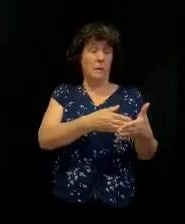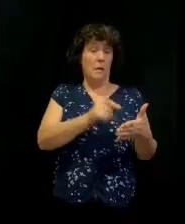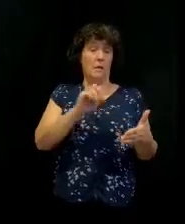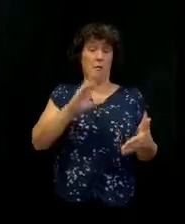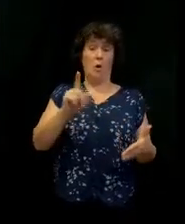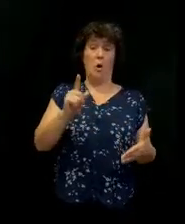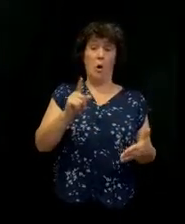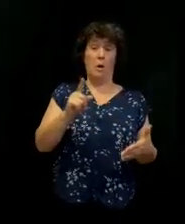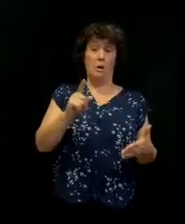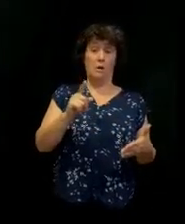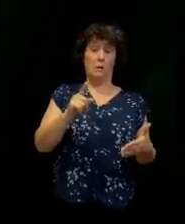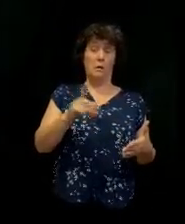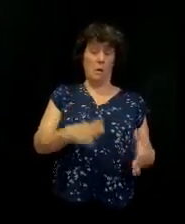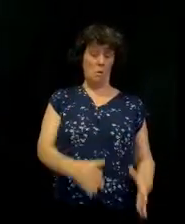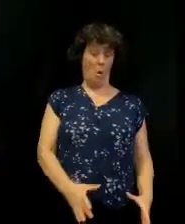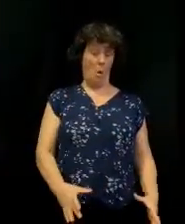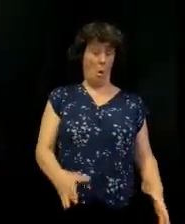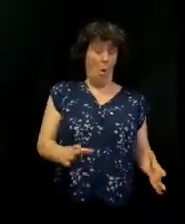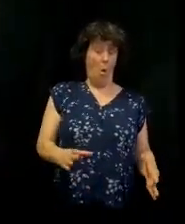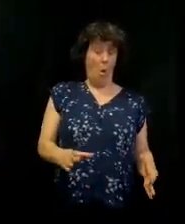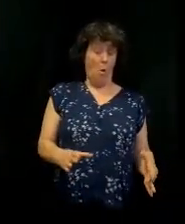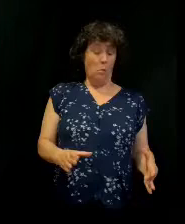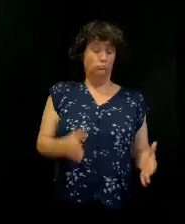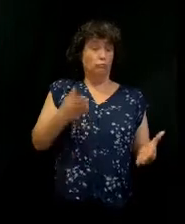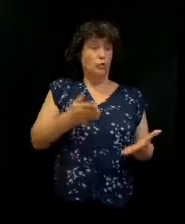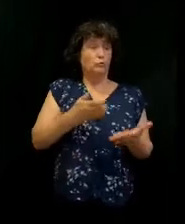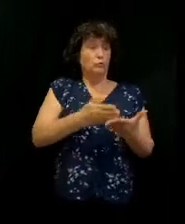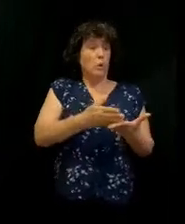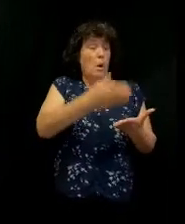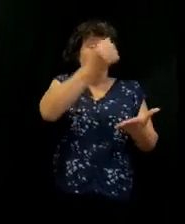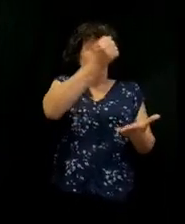or whatever it was, right? In West Virginia, we're all used to that. Praise the Lord.